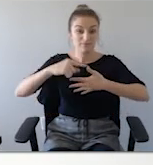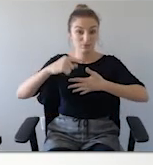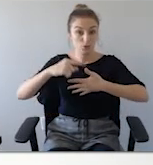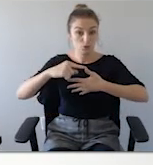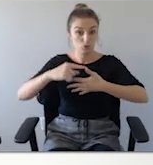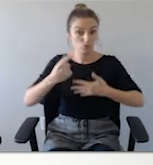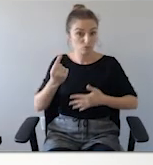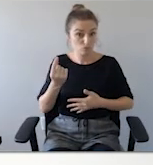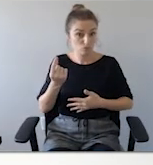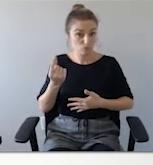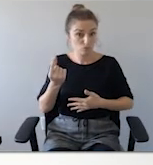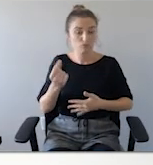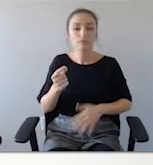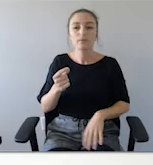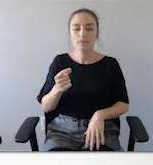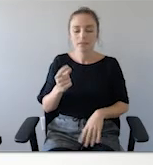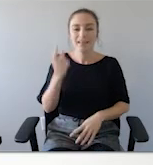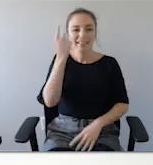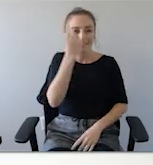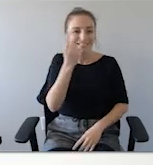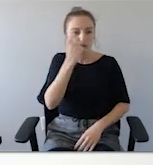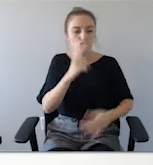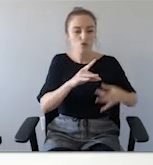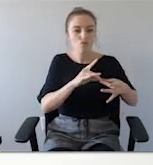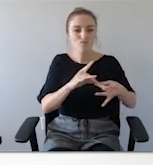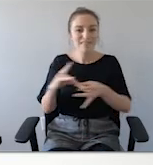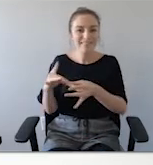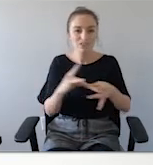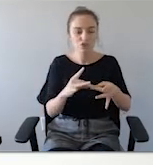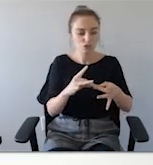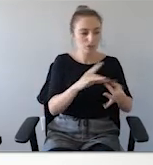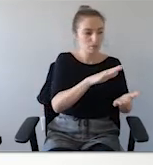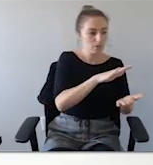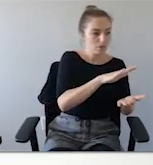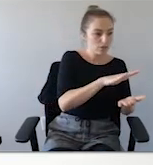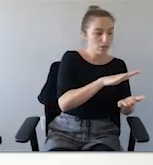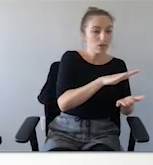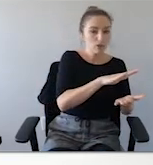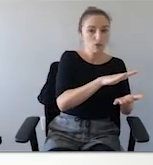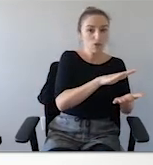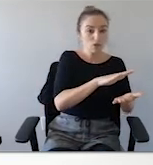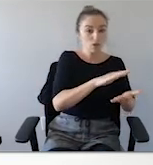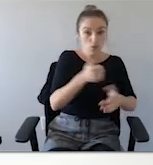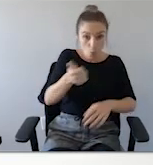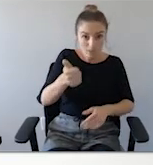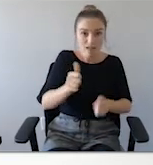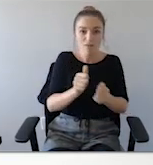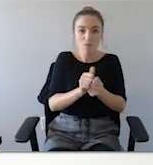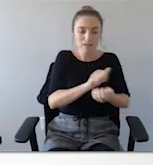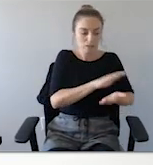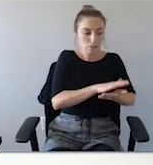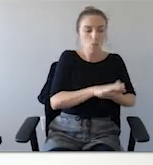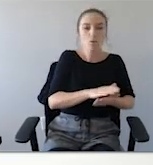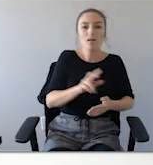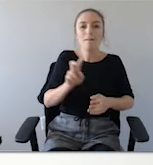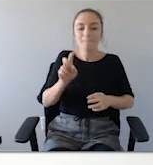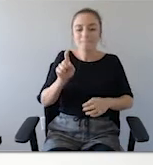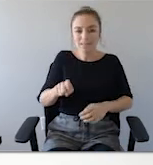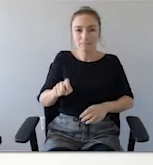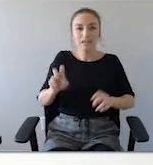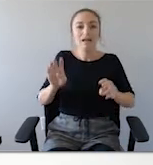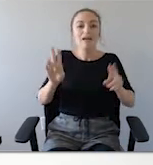to consider the relationship that you have with your school a business relationship. You're not Facebook